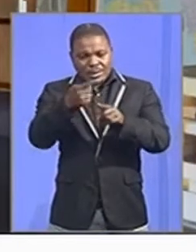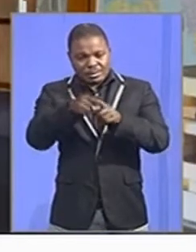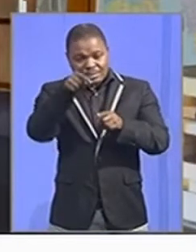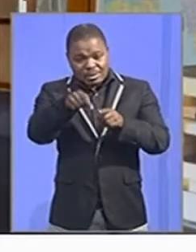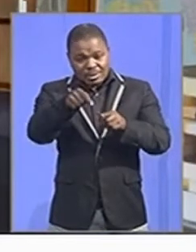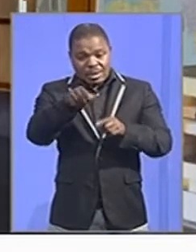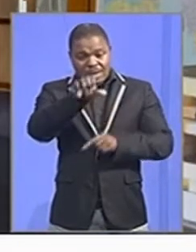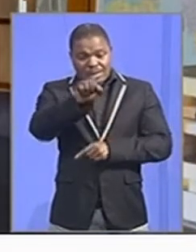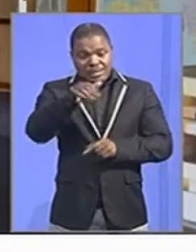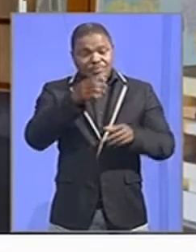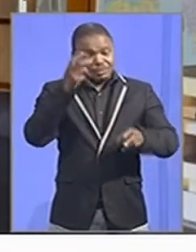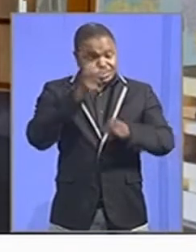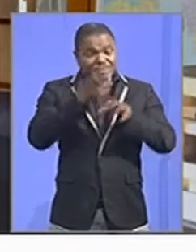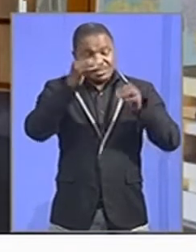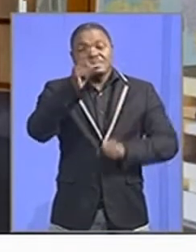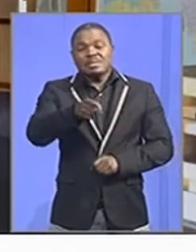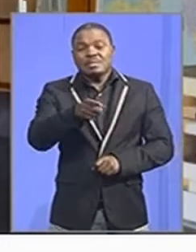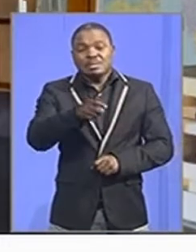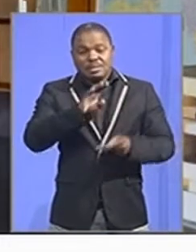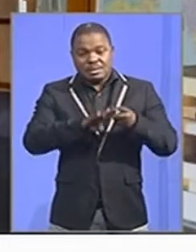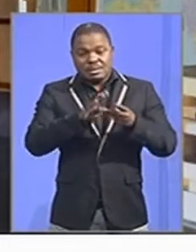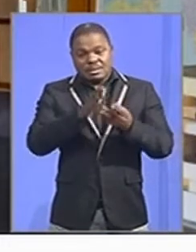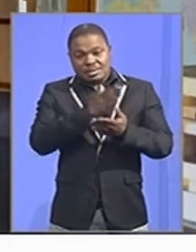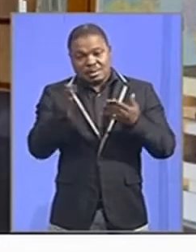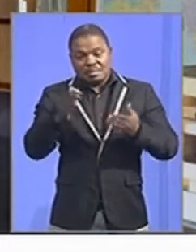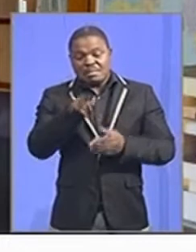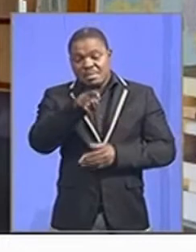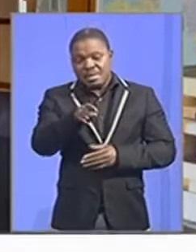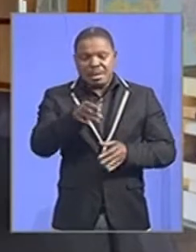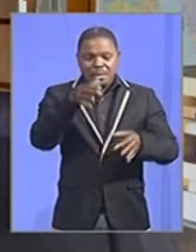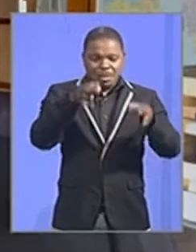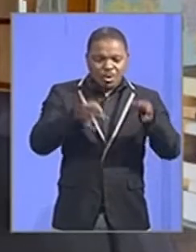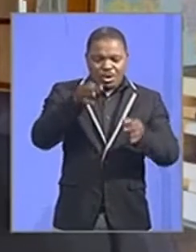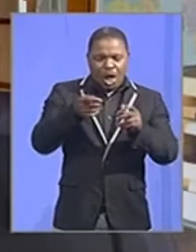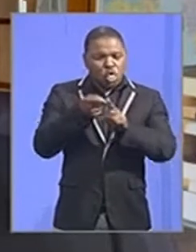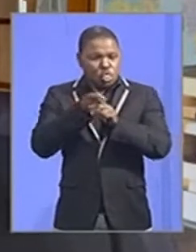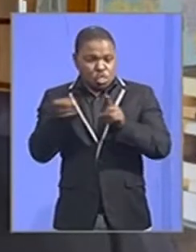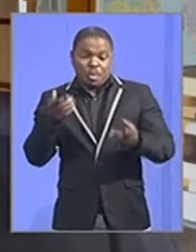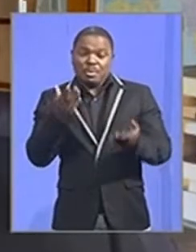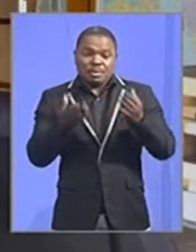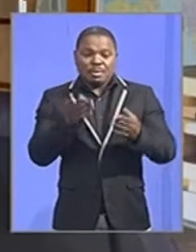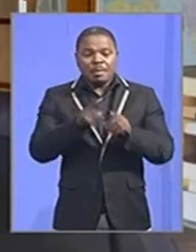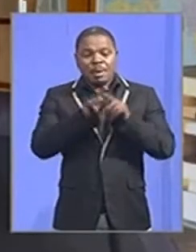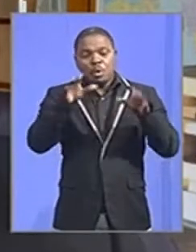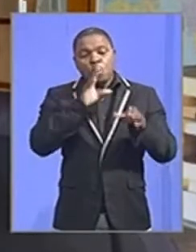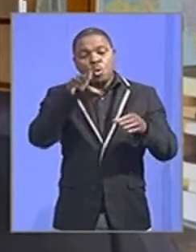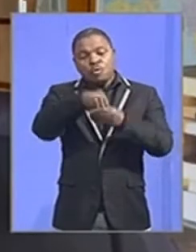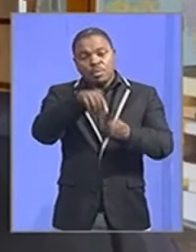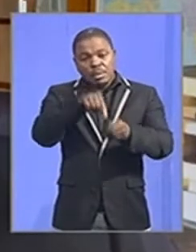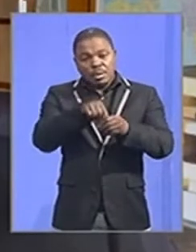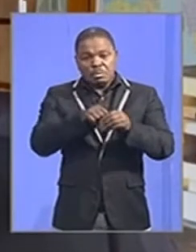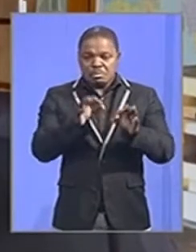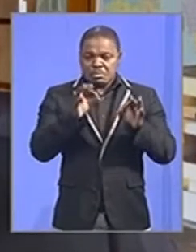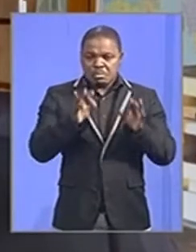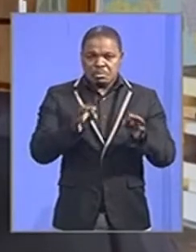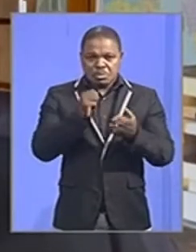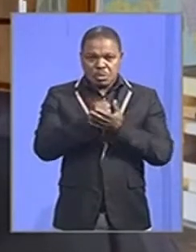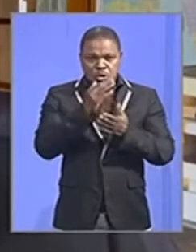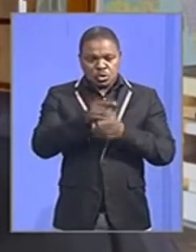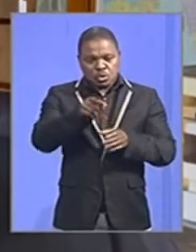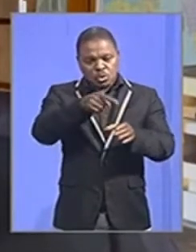tough decisions to make, some of them very likely to be politically unpopular, but those would be part and parcel of right-sizing the